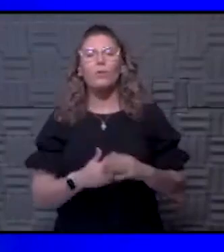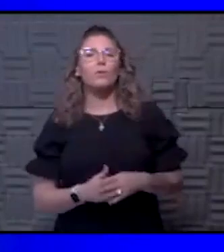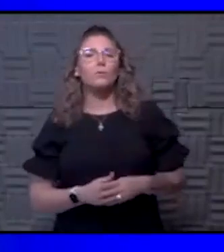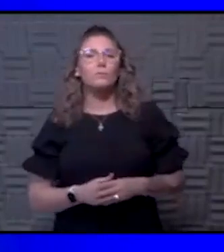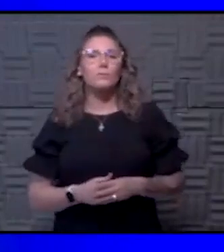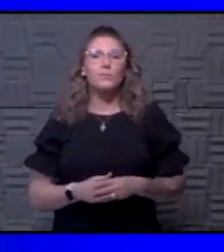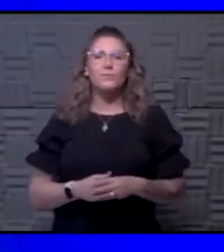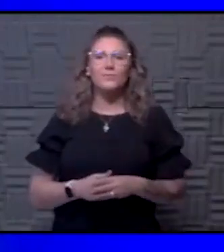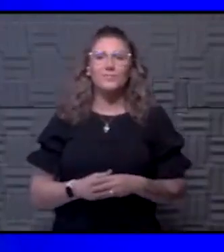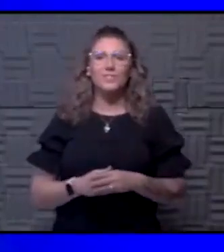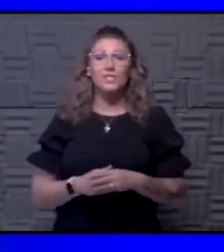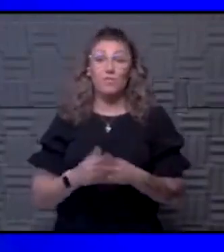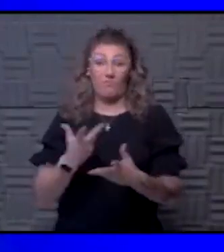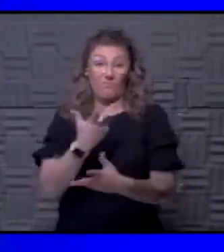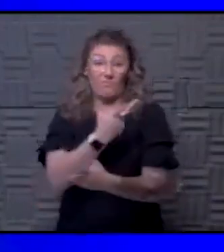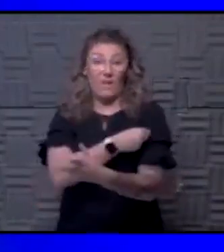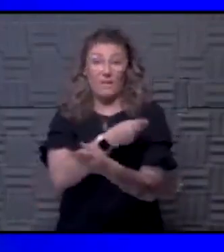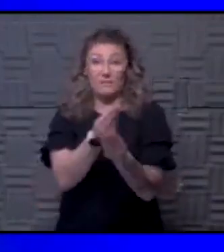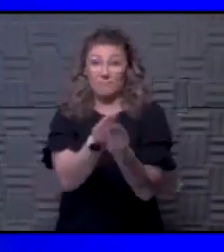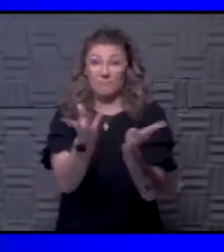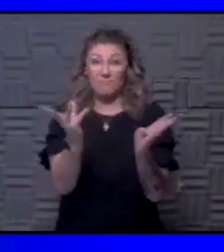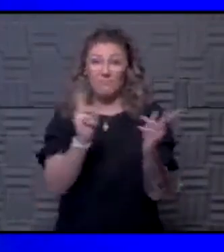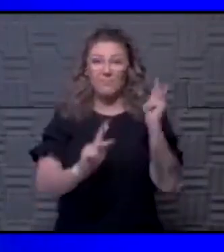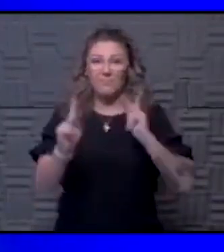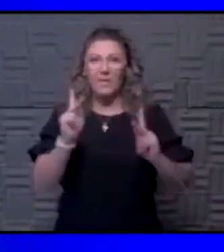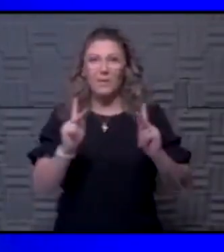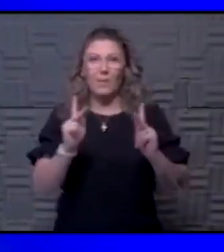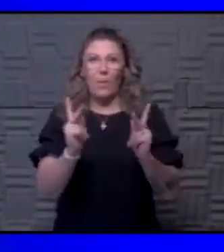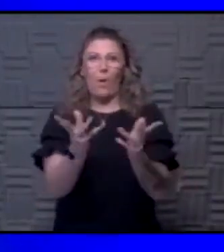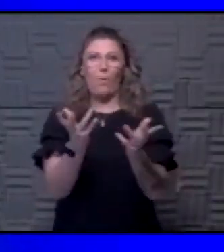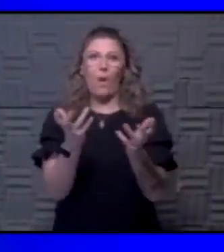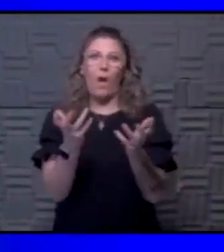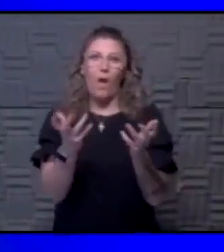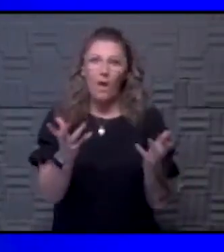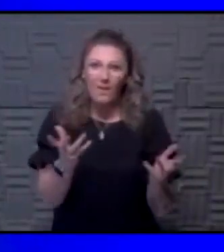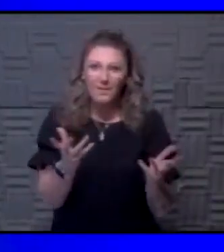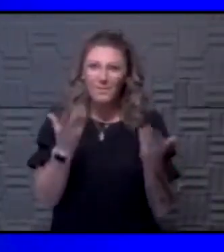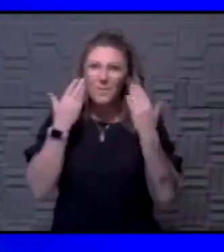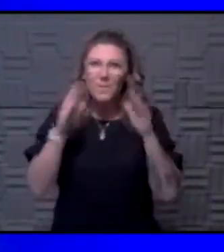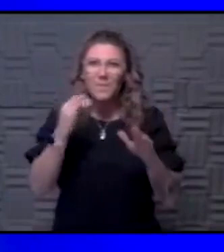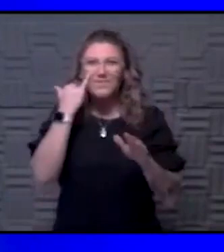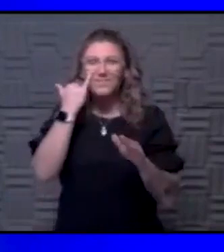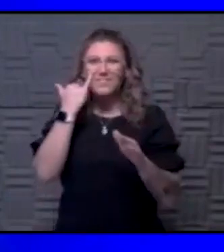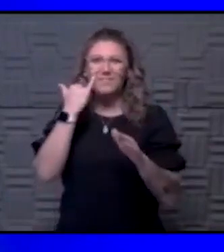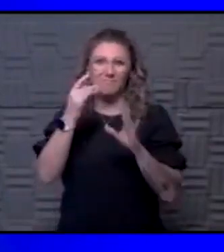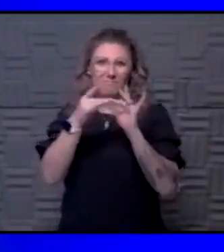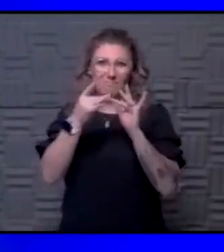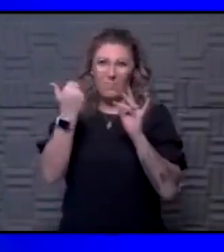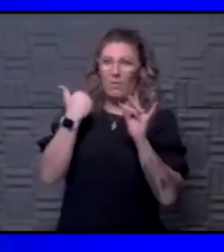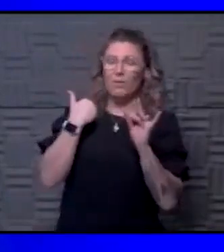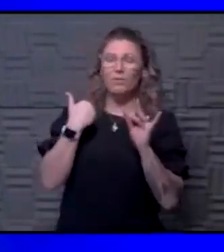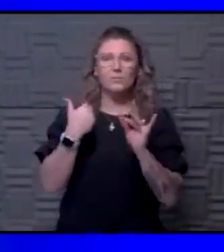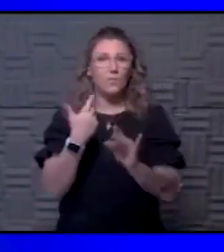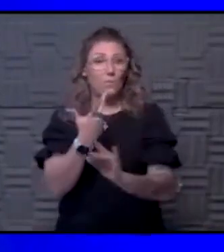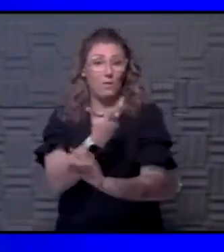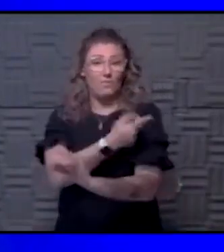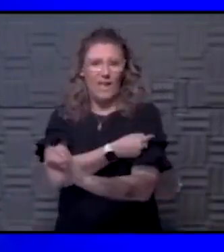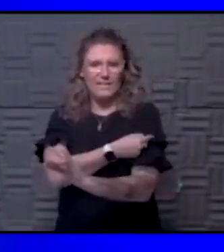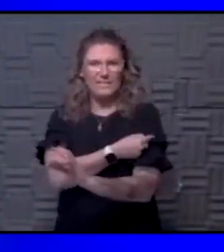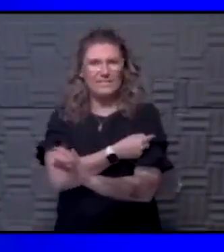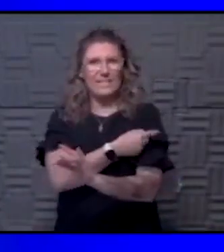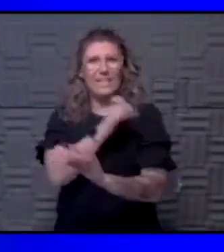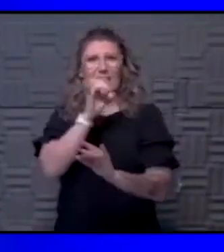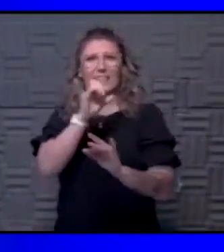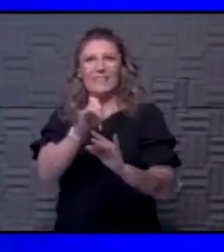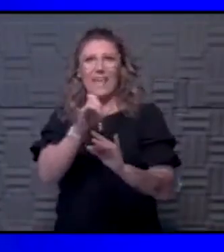we've gotten vaccine to the people who were really clamoring for it. So I don't know if I've talked about this before. So we think of vaccine